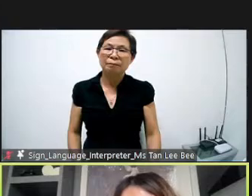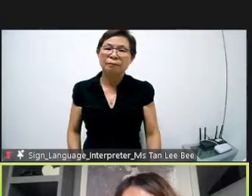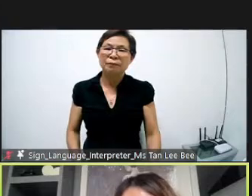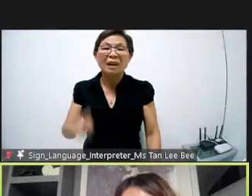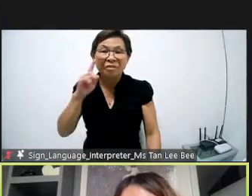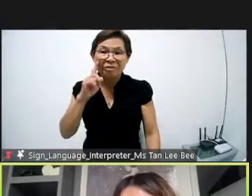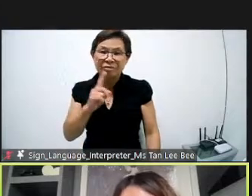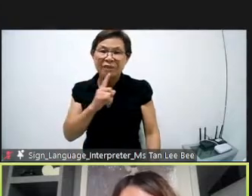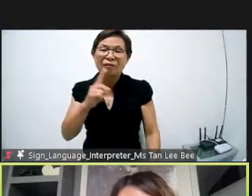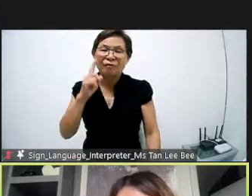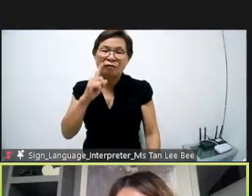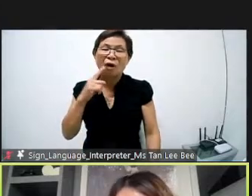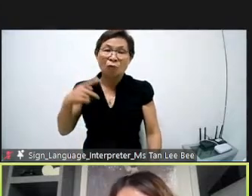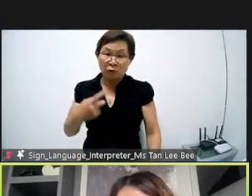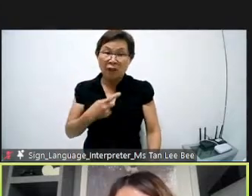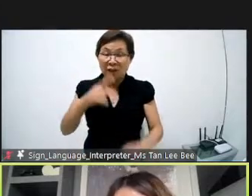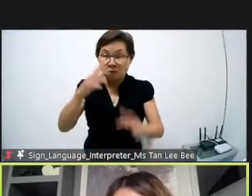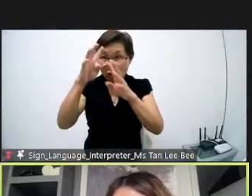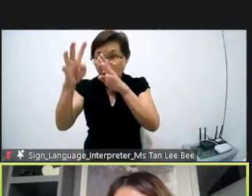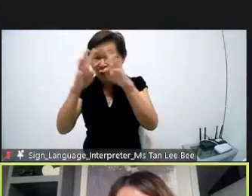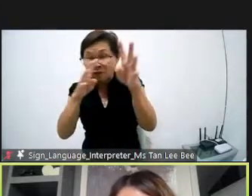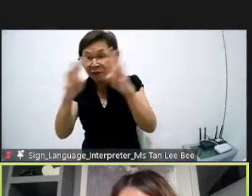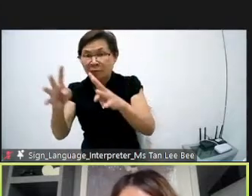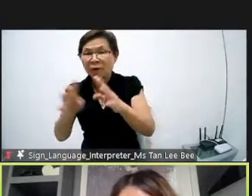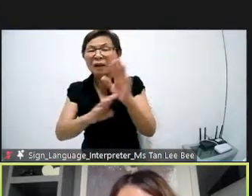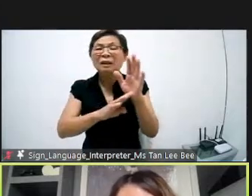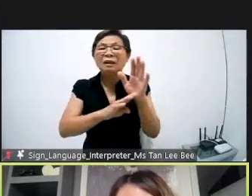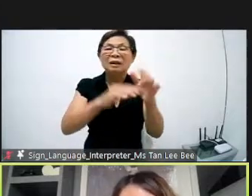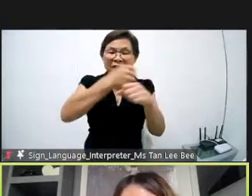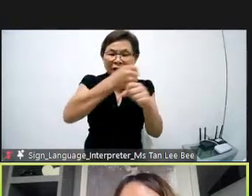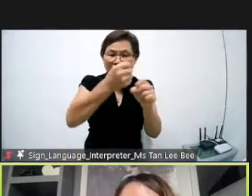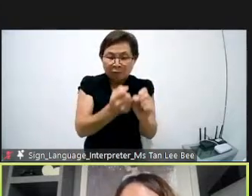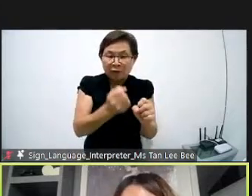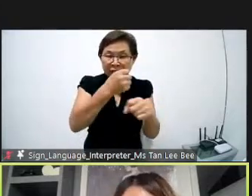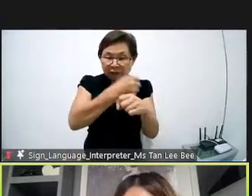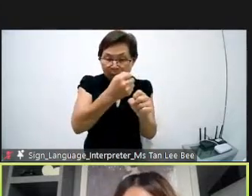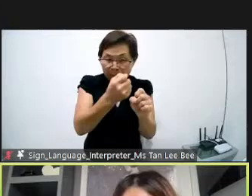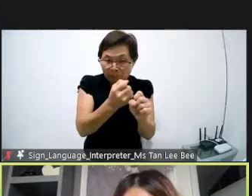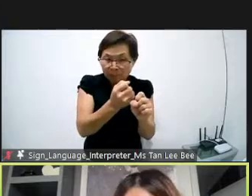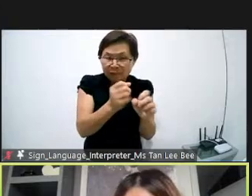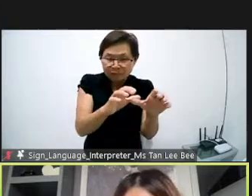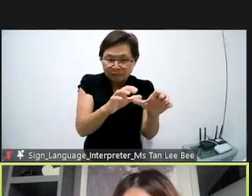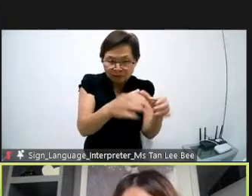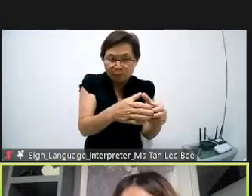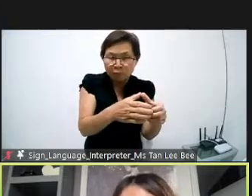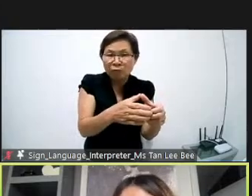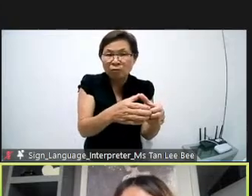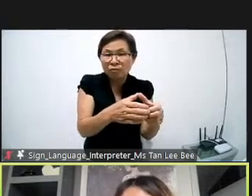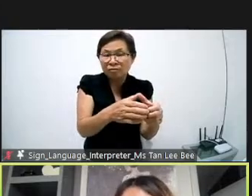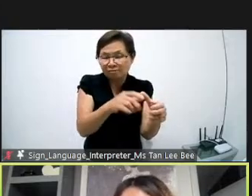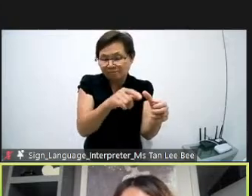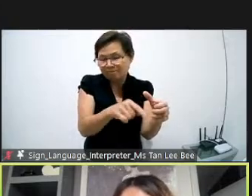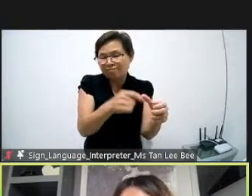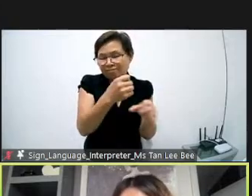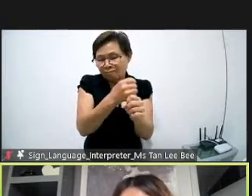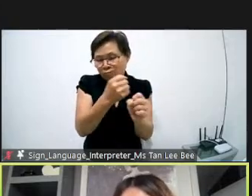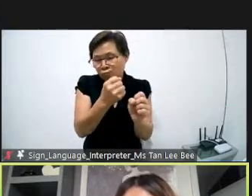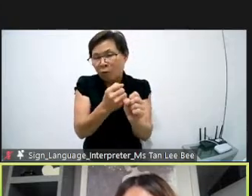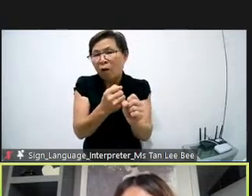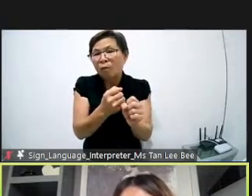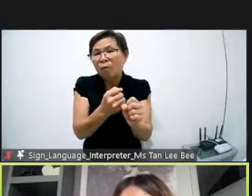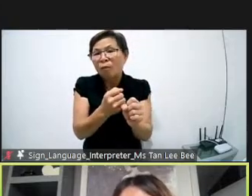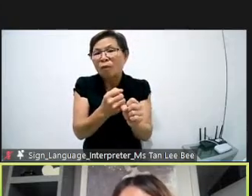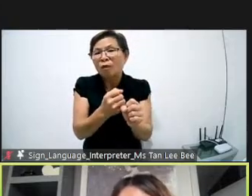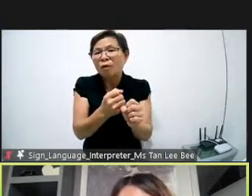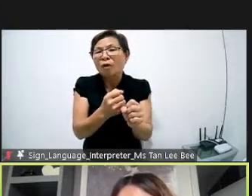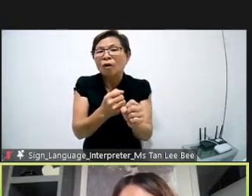which invented by the developer team who are people with disability. Our voice labeling platform